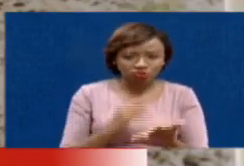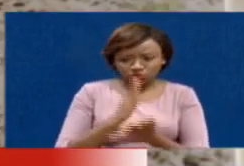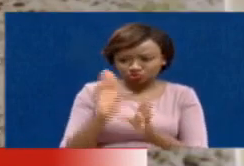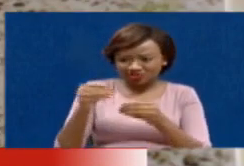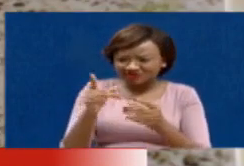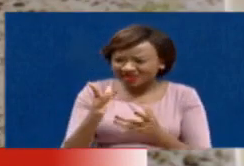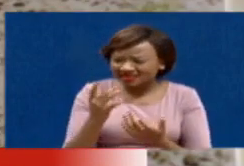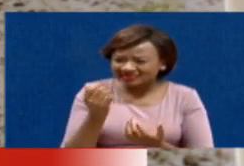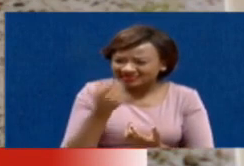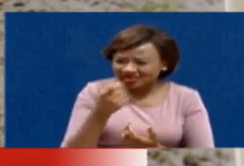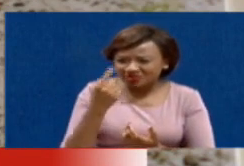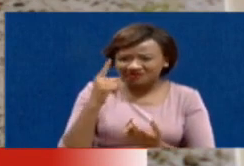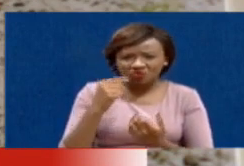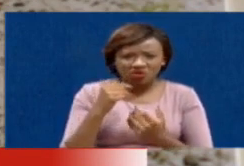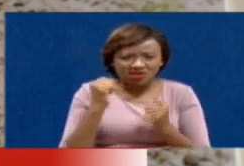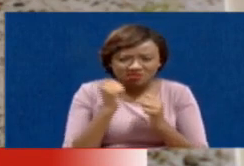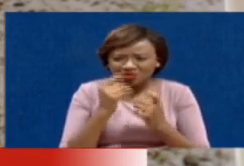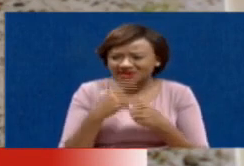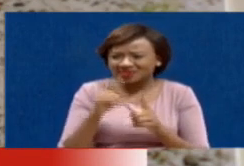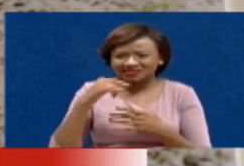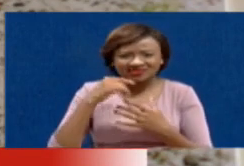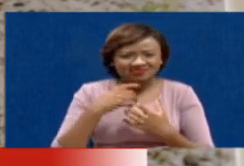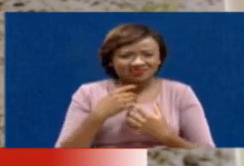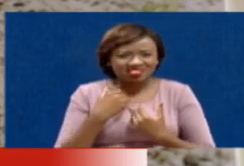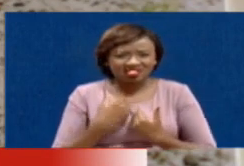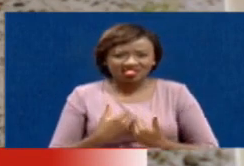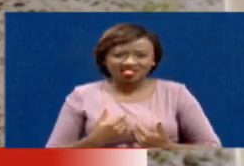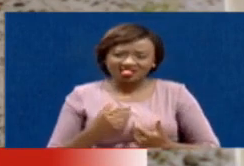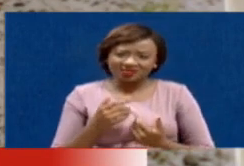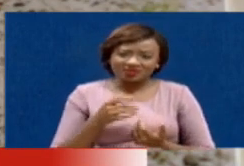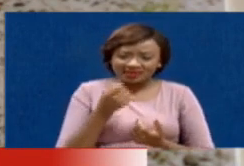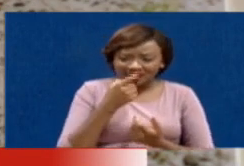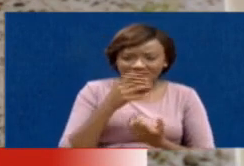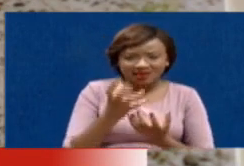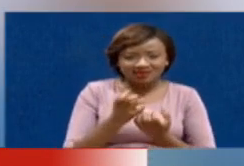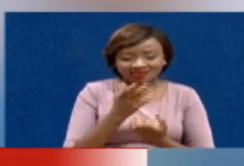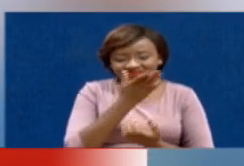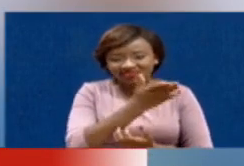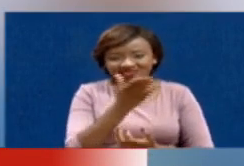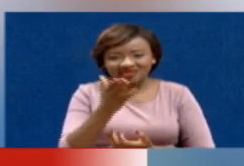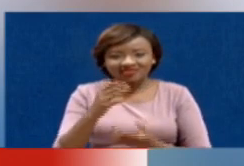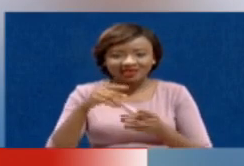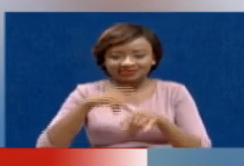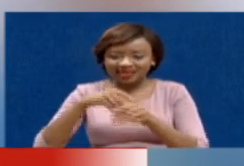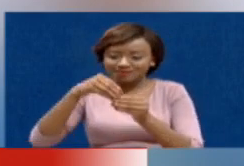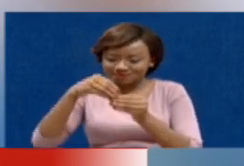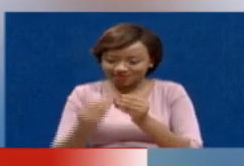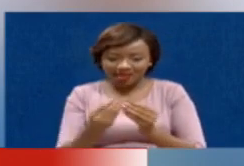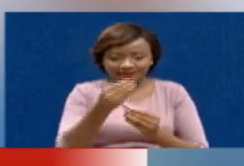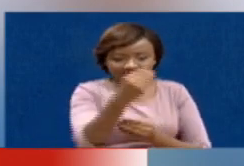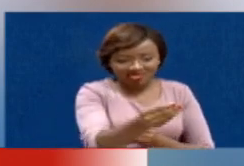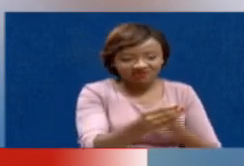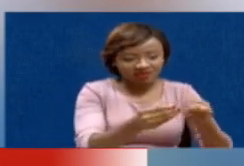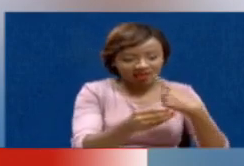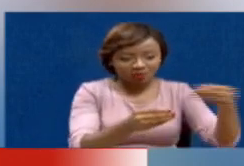for pneumonia, it had already eaten away at his lung. The drugs he needs for fever are only available with a prescription. At this time,